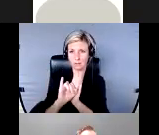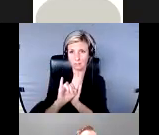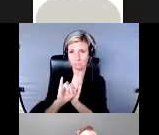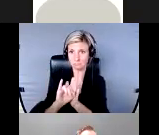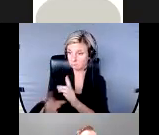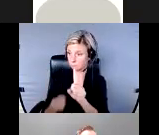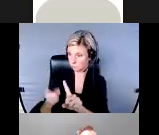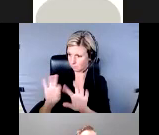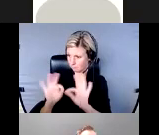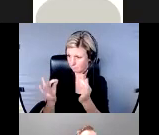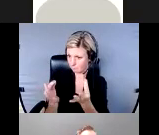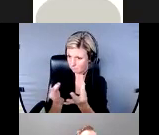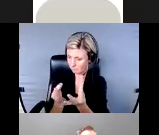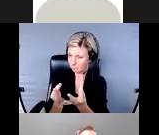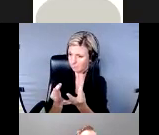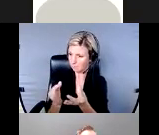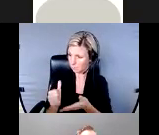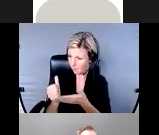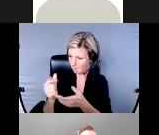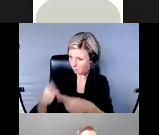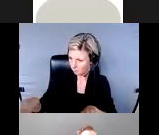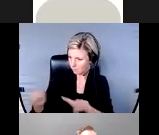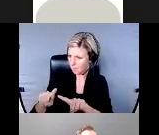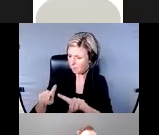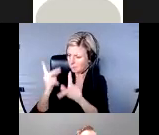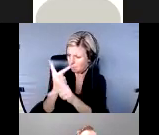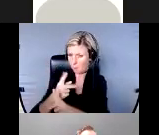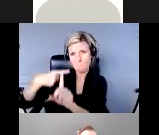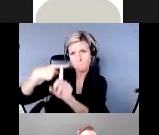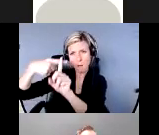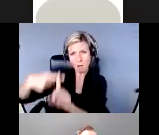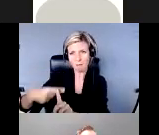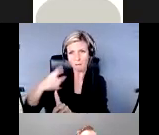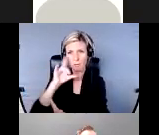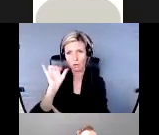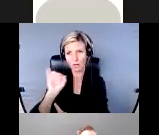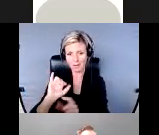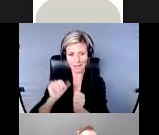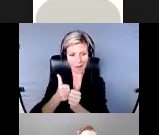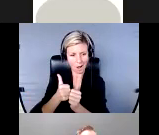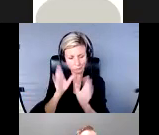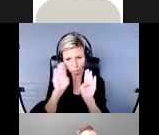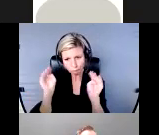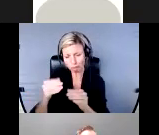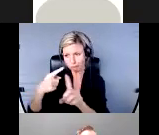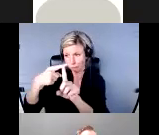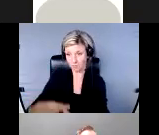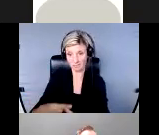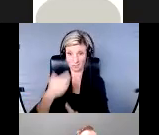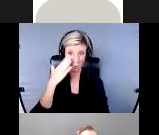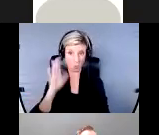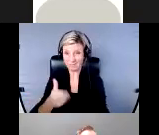pick out what's good about them, how they want to move forward with these good strengths, because each family has strengths. Each